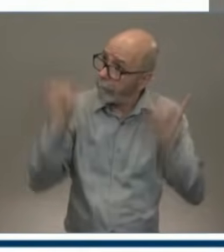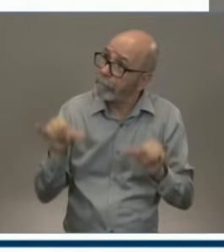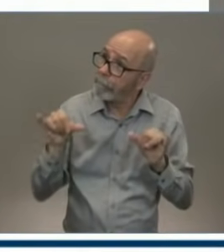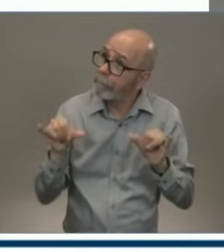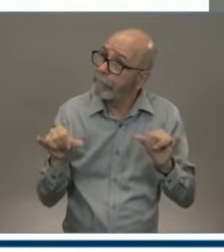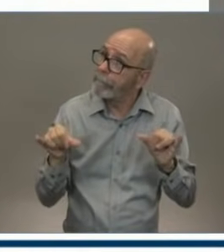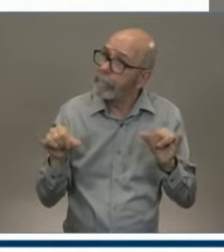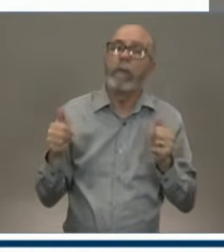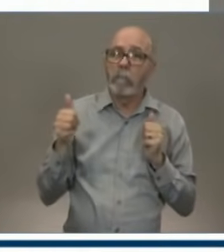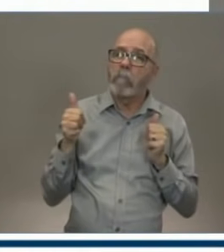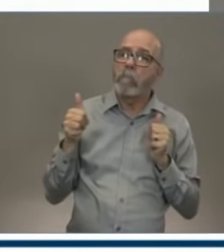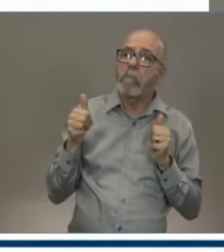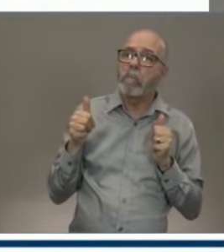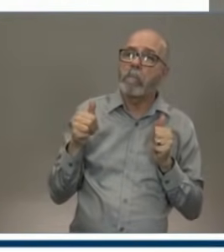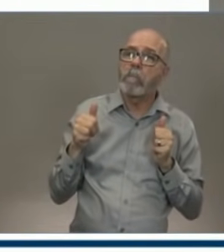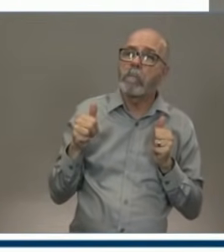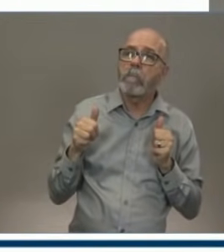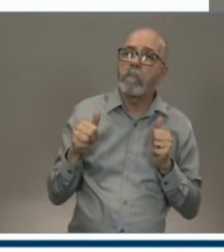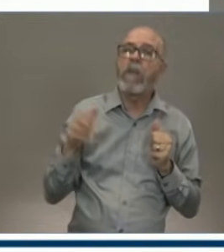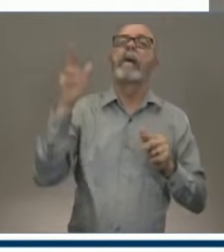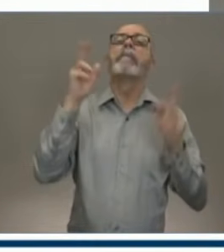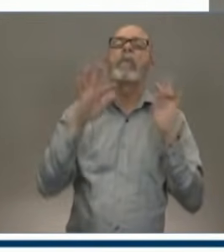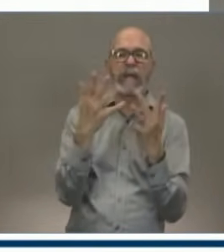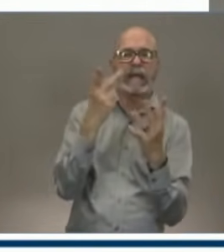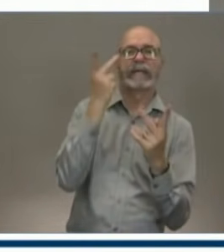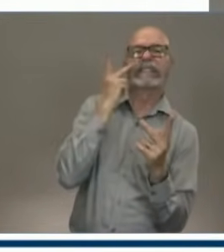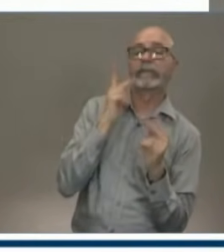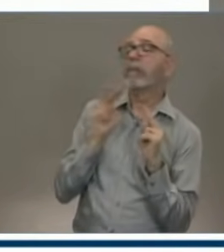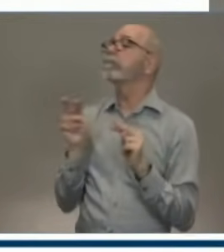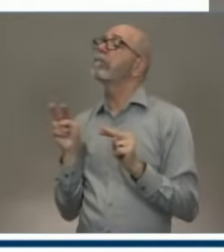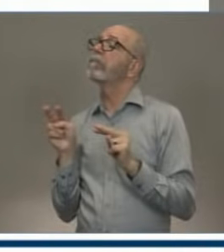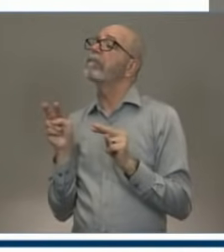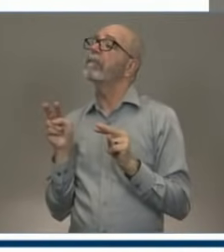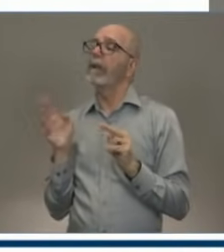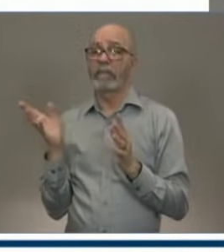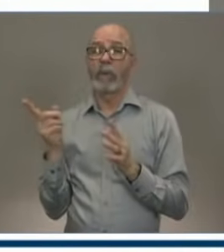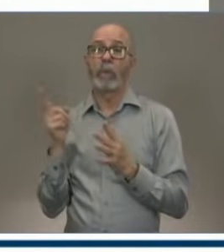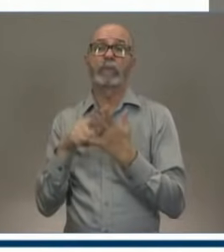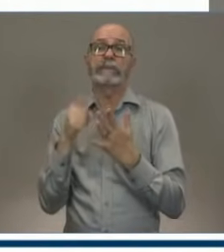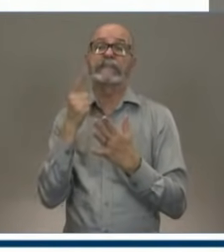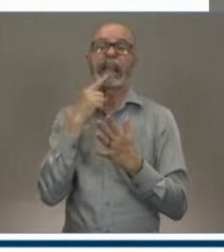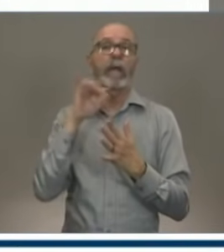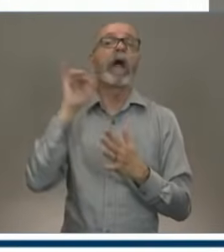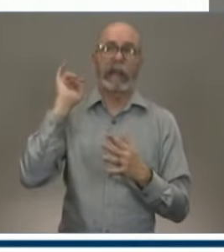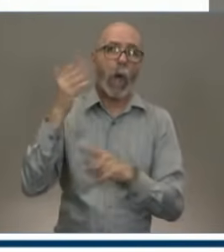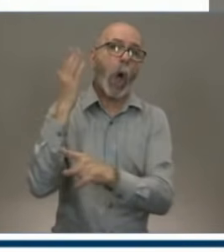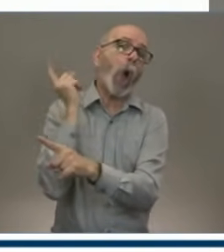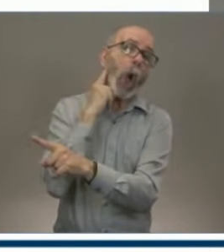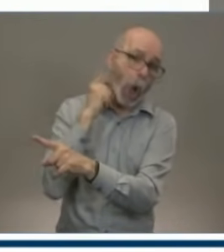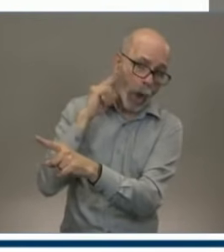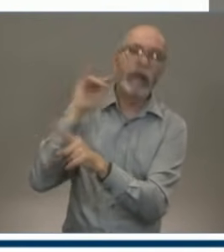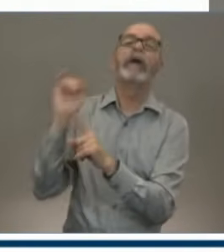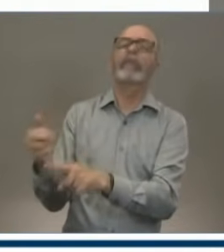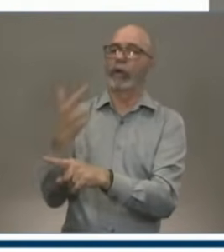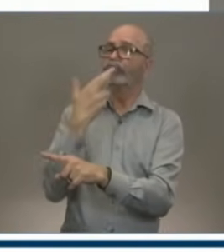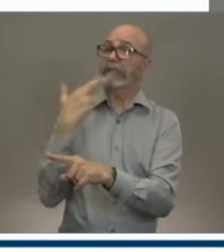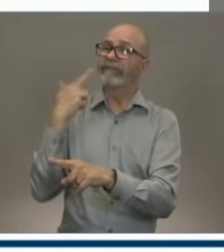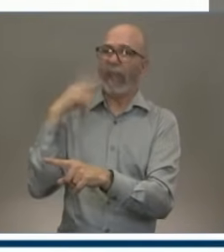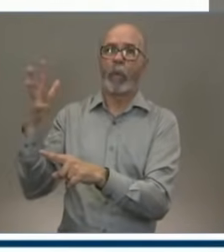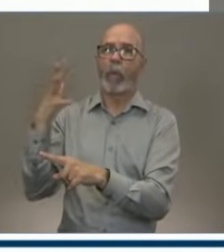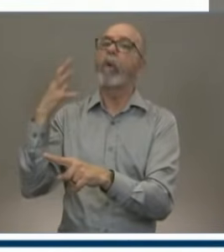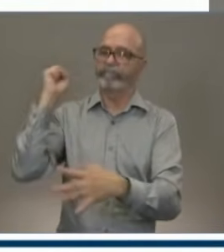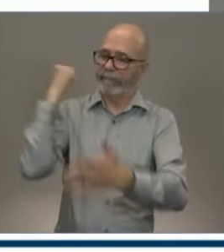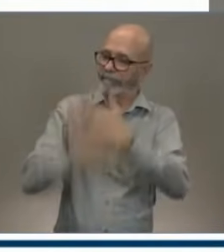steps to monitor. We're certainly aware of this restaurant, and they've already been fined. And I know